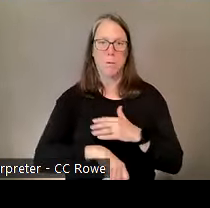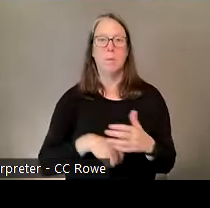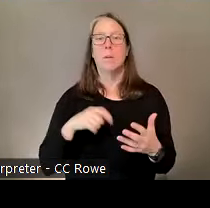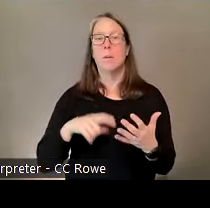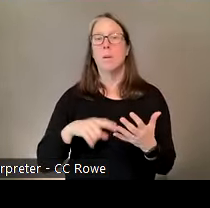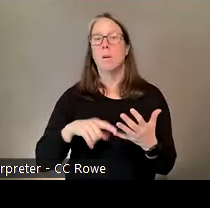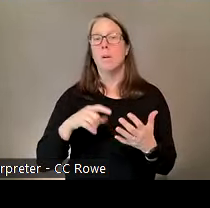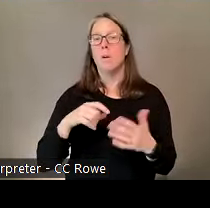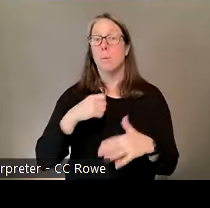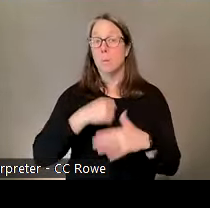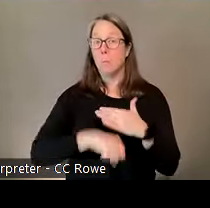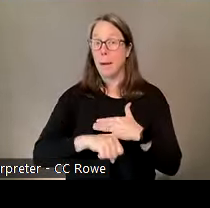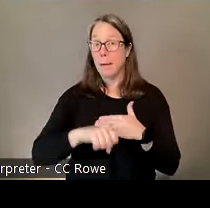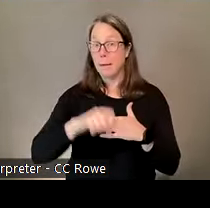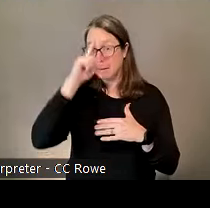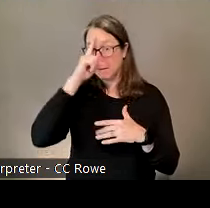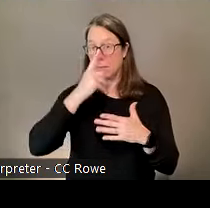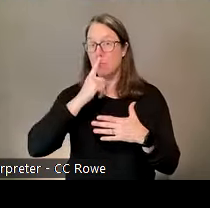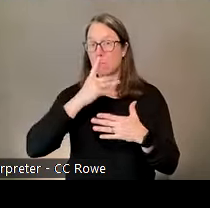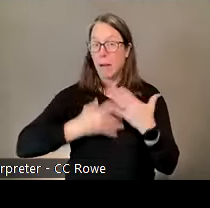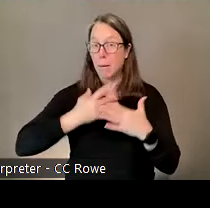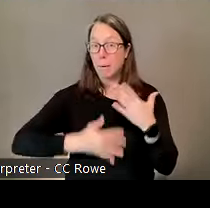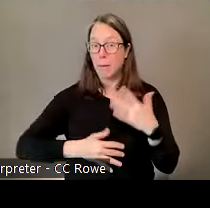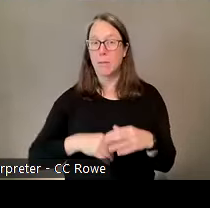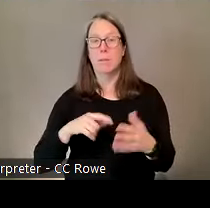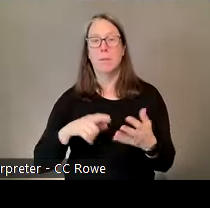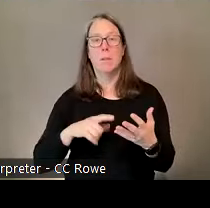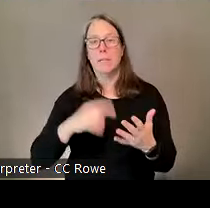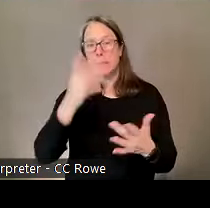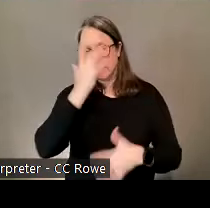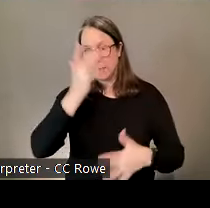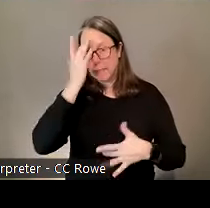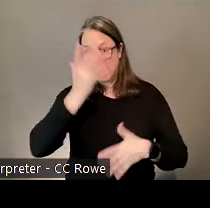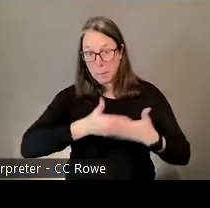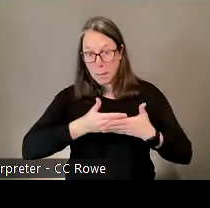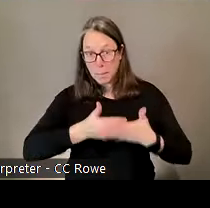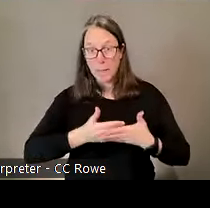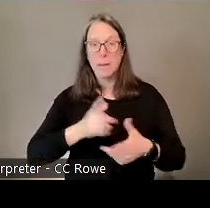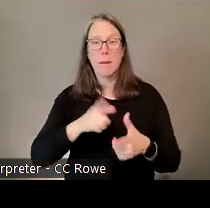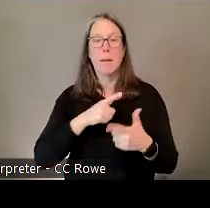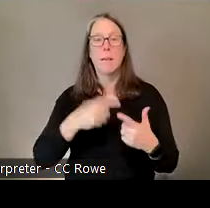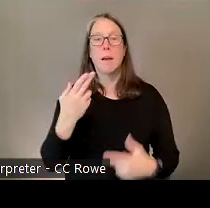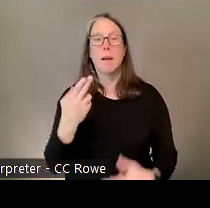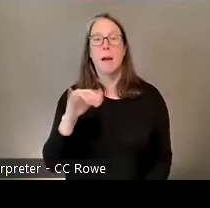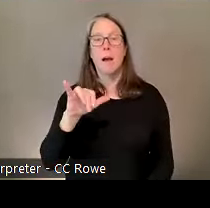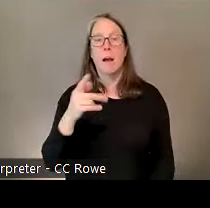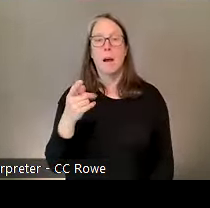if it's a sick baby, and then hyperbilirubinemia. So this is the jaundice thing that we check.